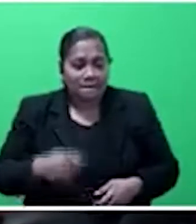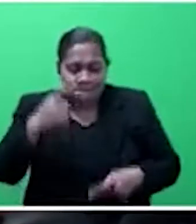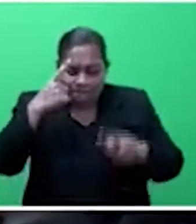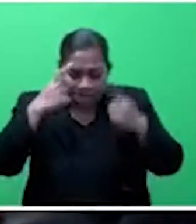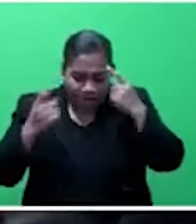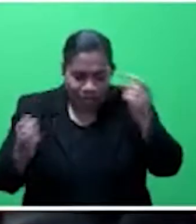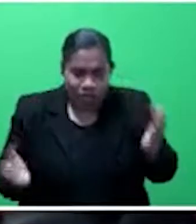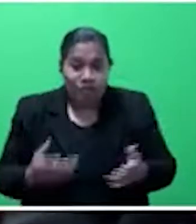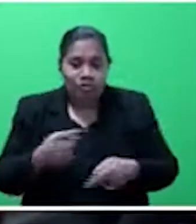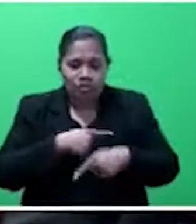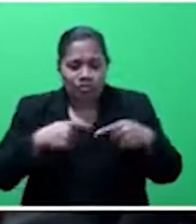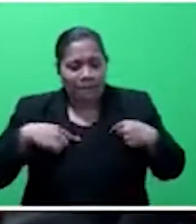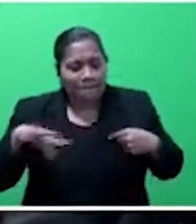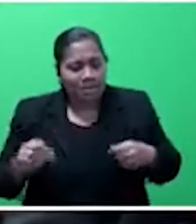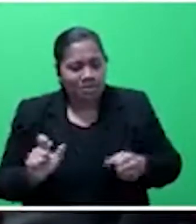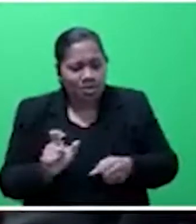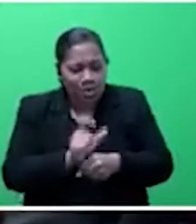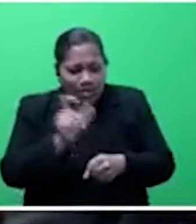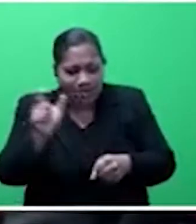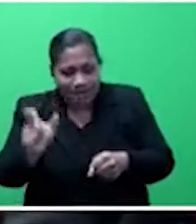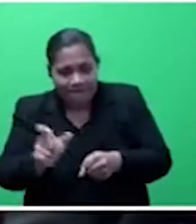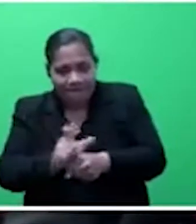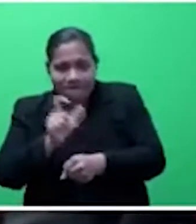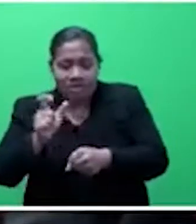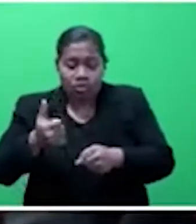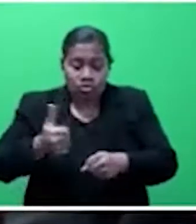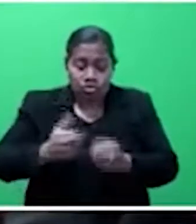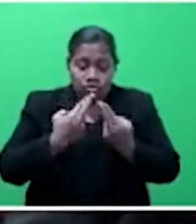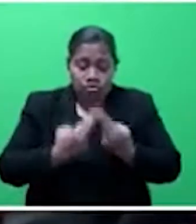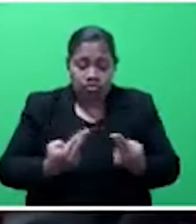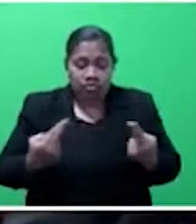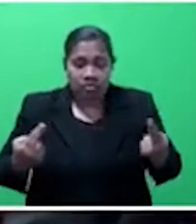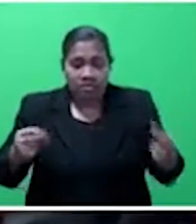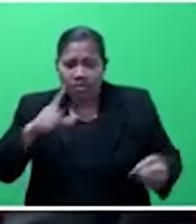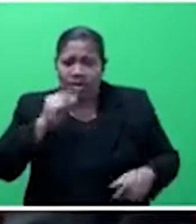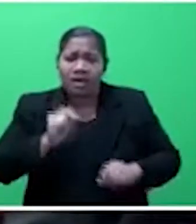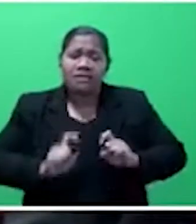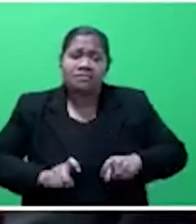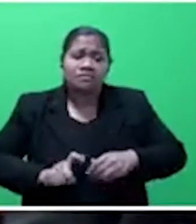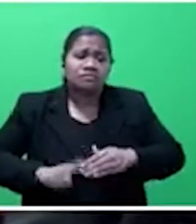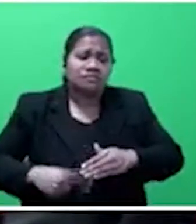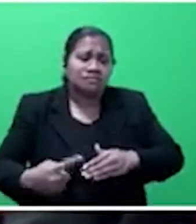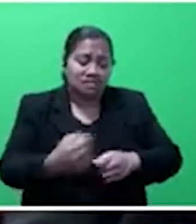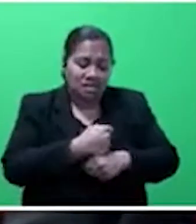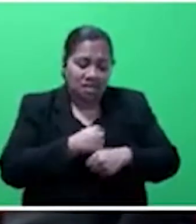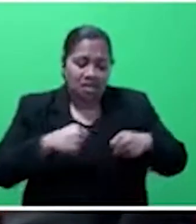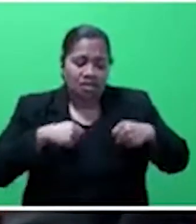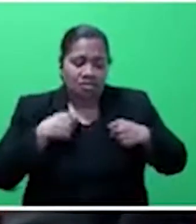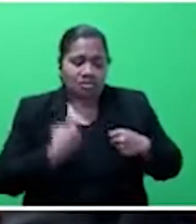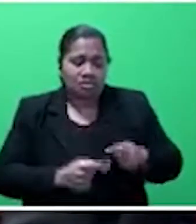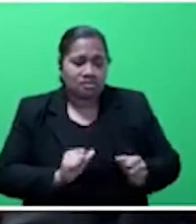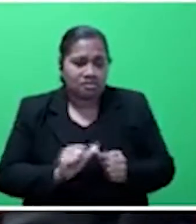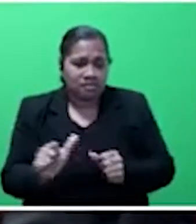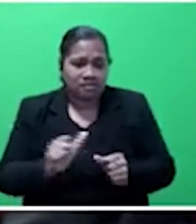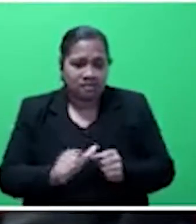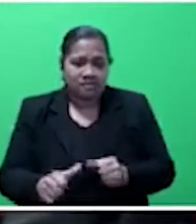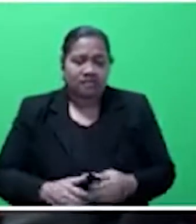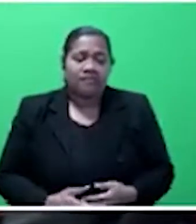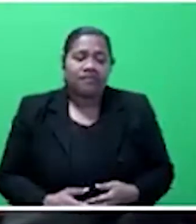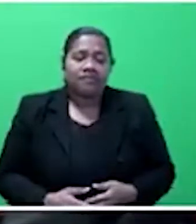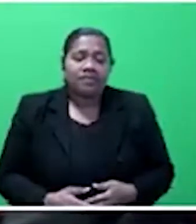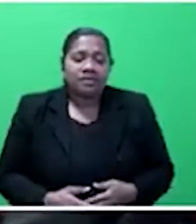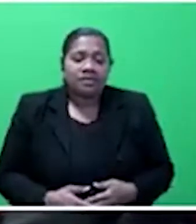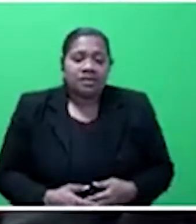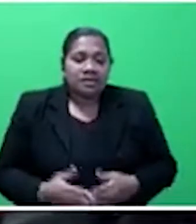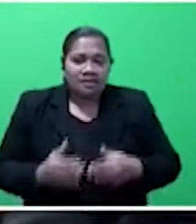creative in using our resources to sustain ourselves better despite ongoing global conditions